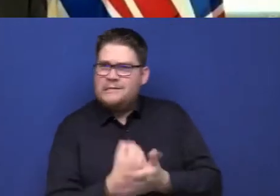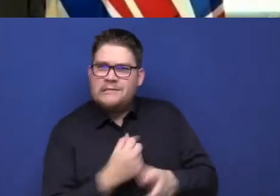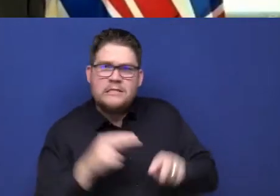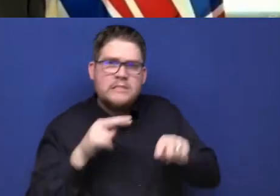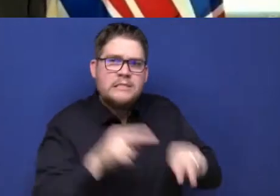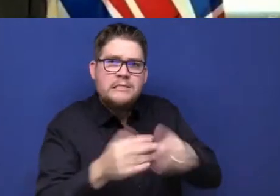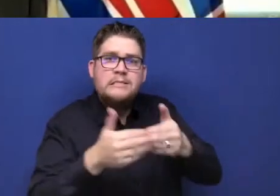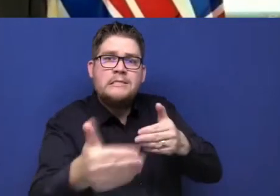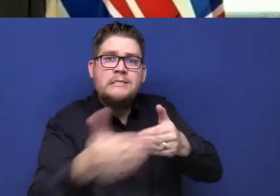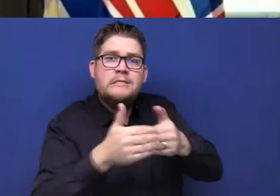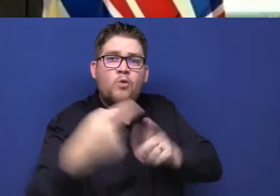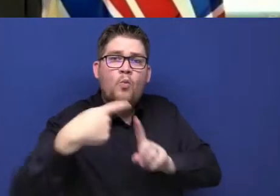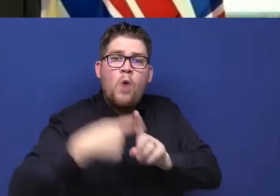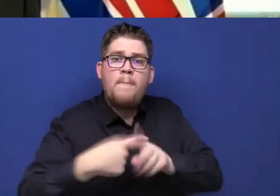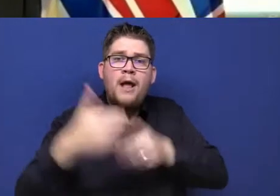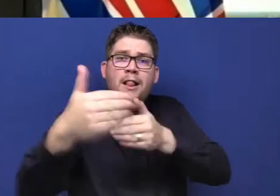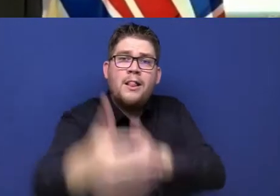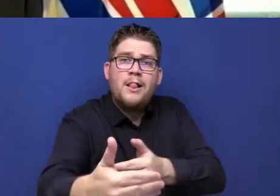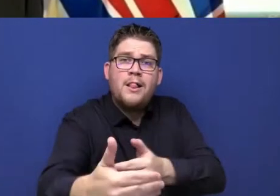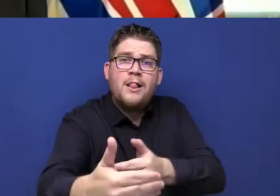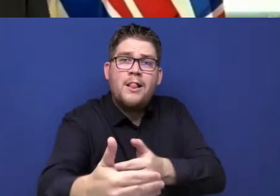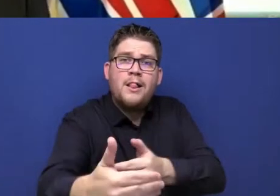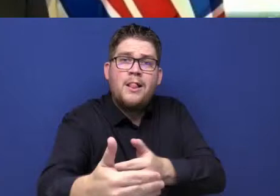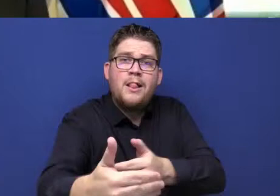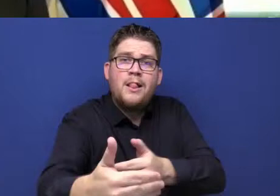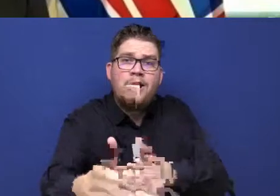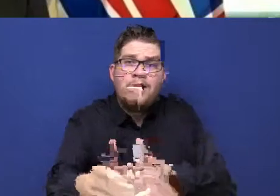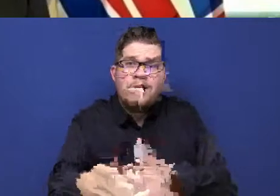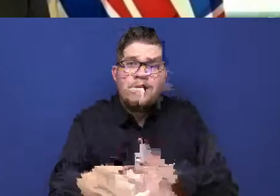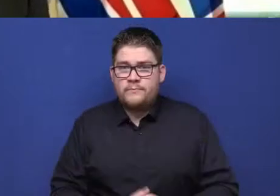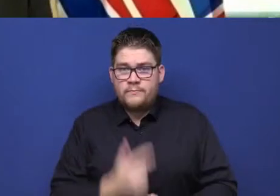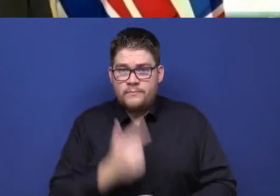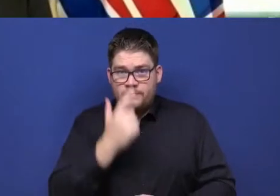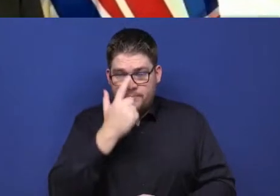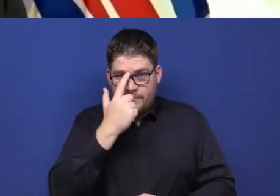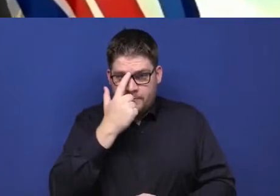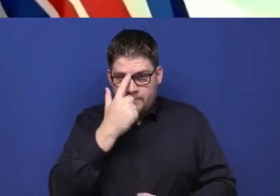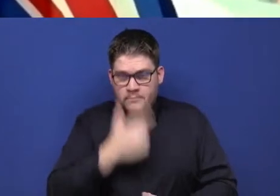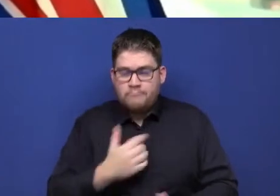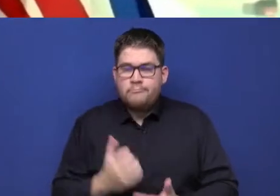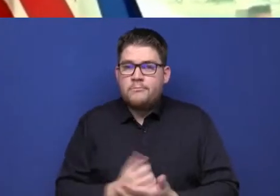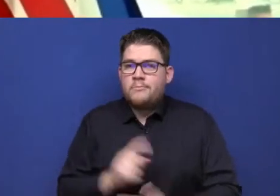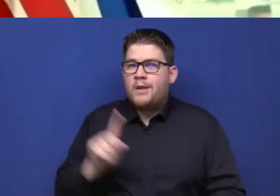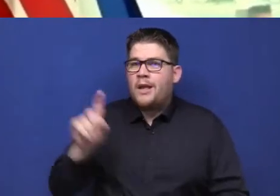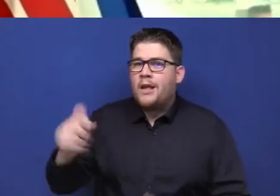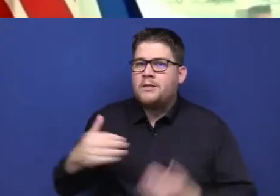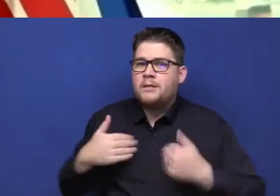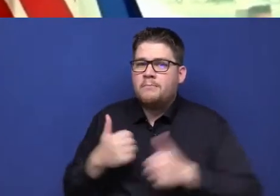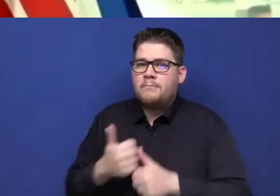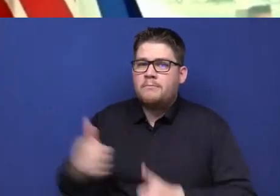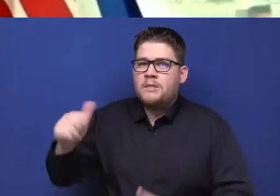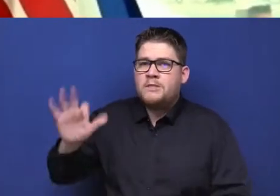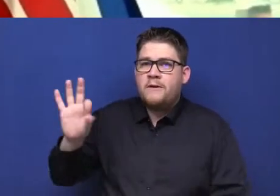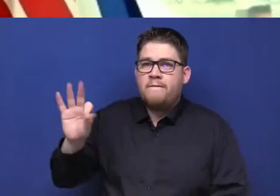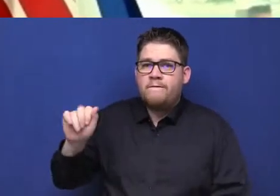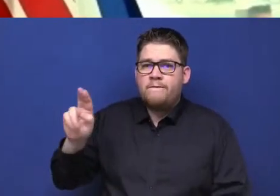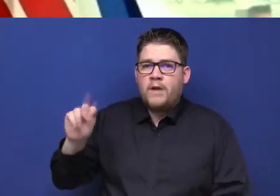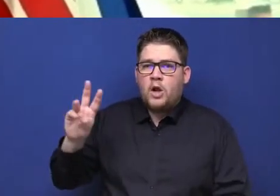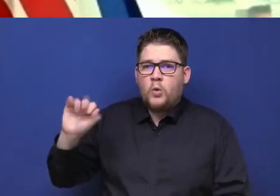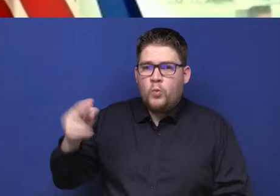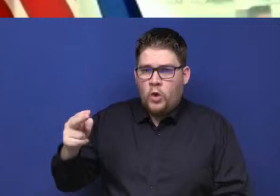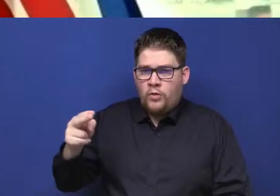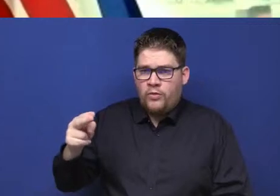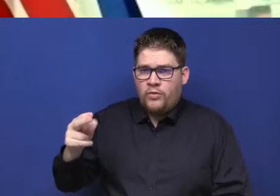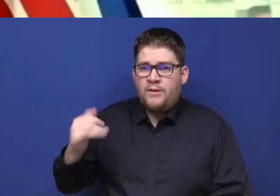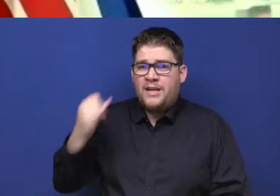more resources, do you have that money and would you give it to them? Absolutely. We spend what's required to fight fires. Money has never